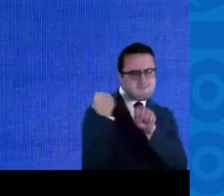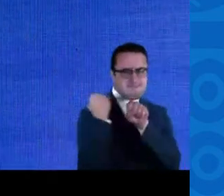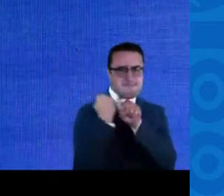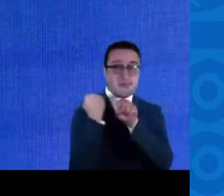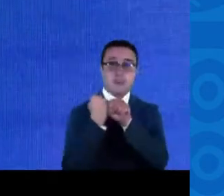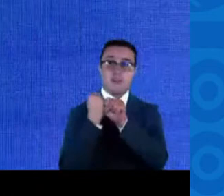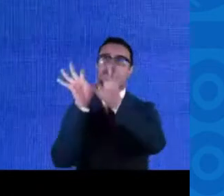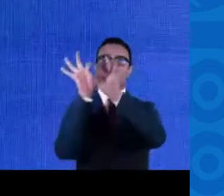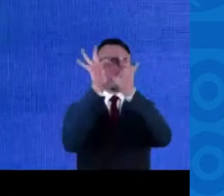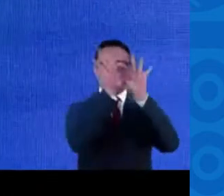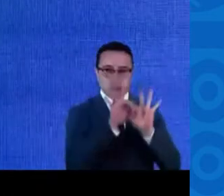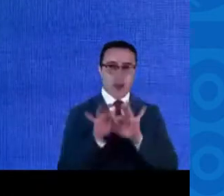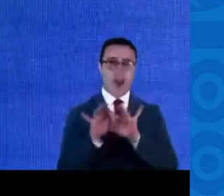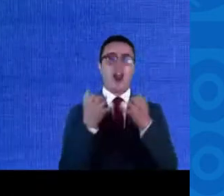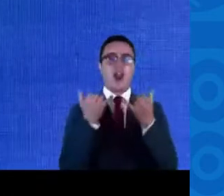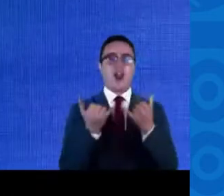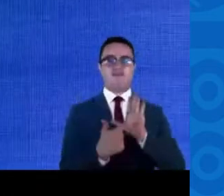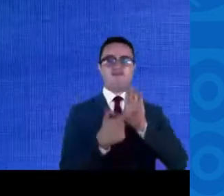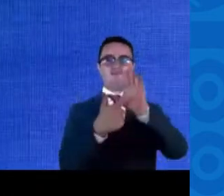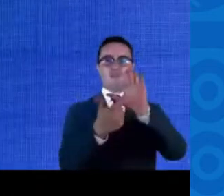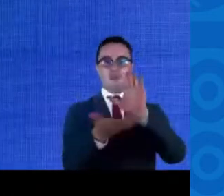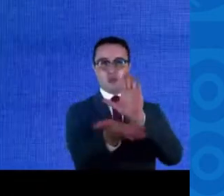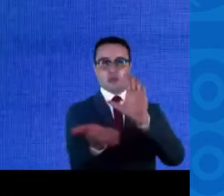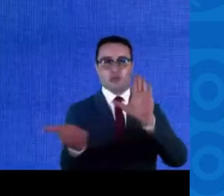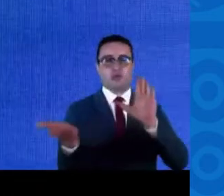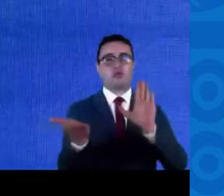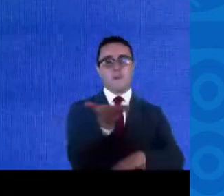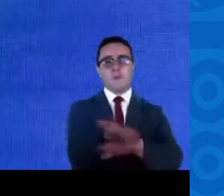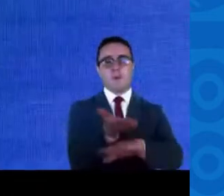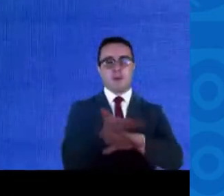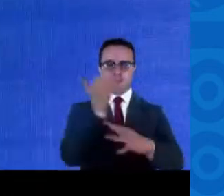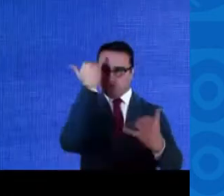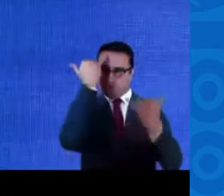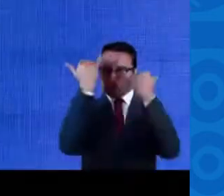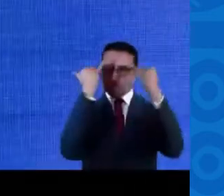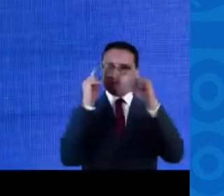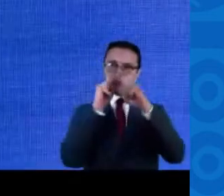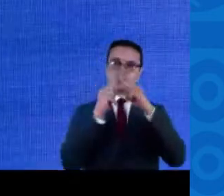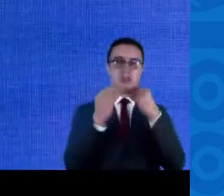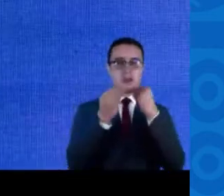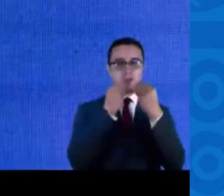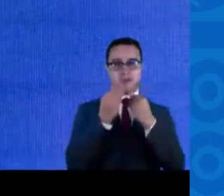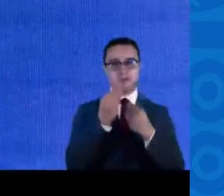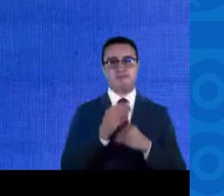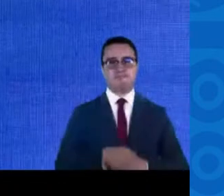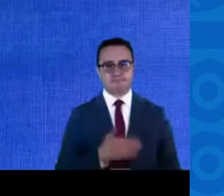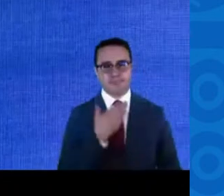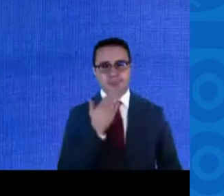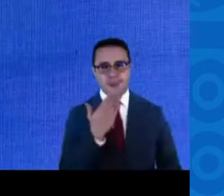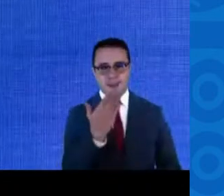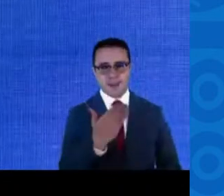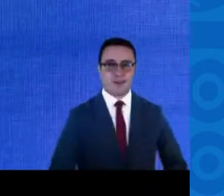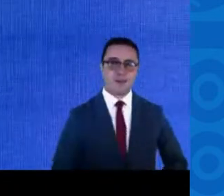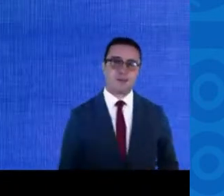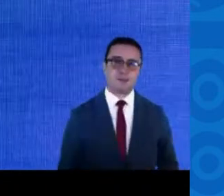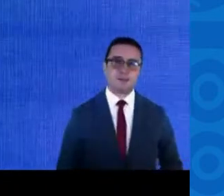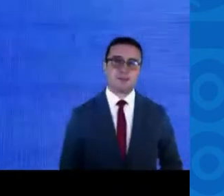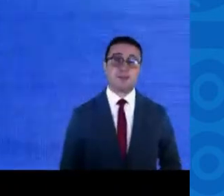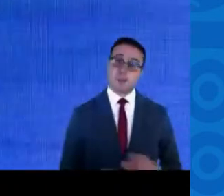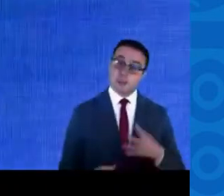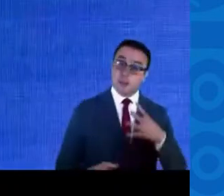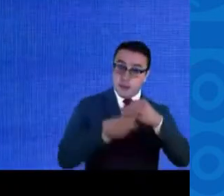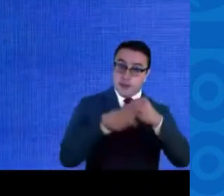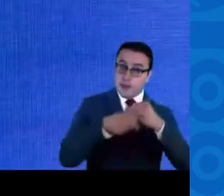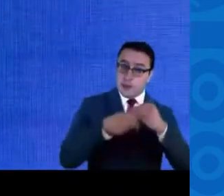the efforts of many of our countries, and that is reflected right now in what we are going to show you